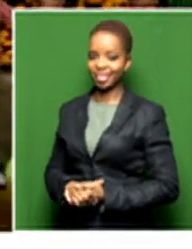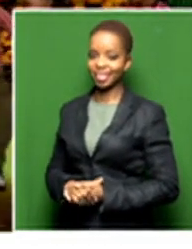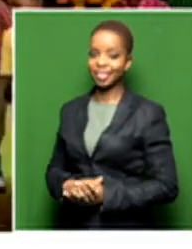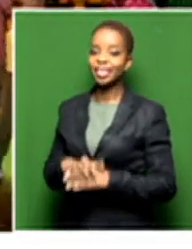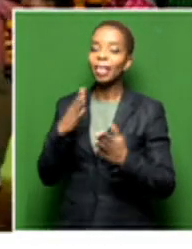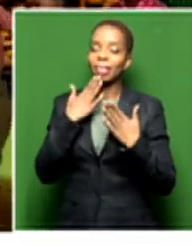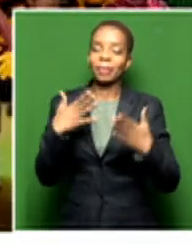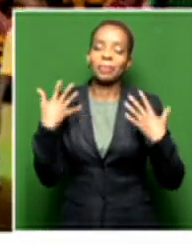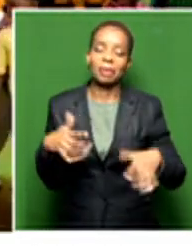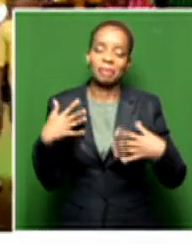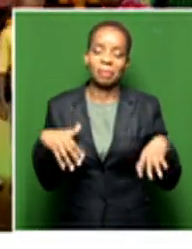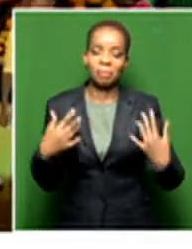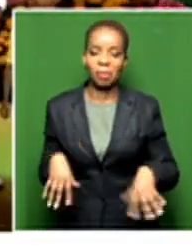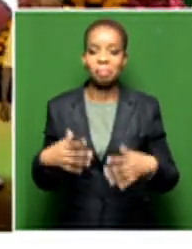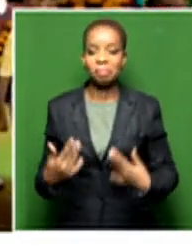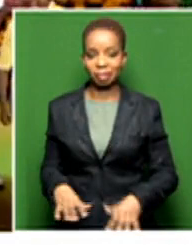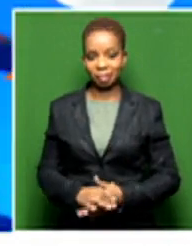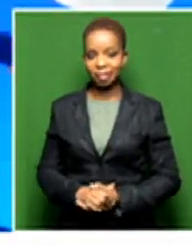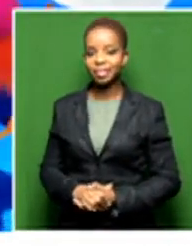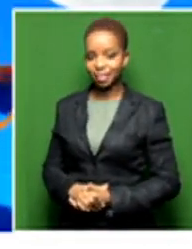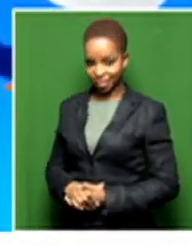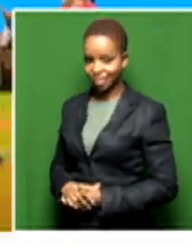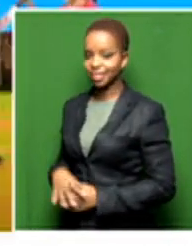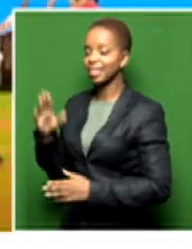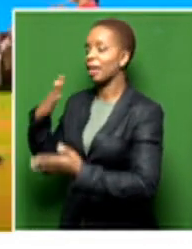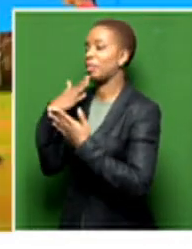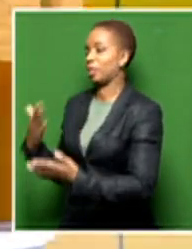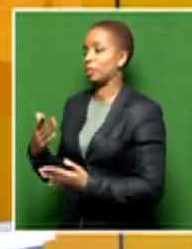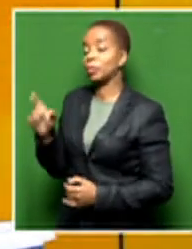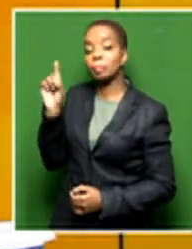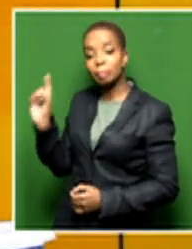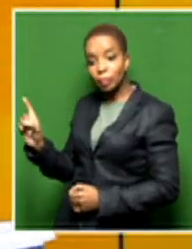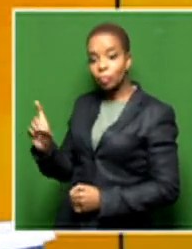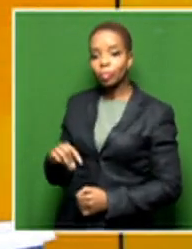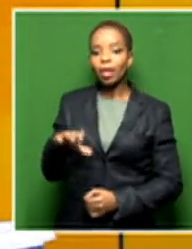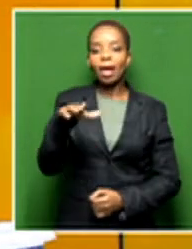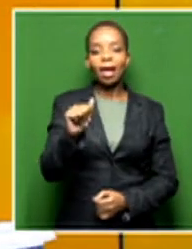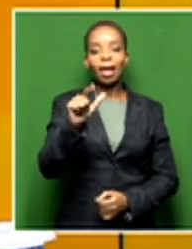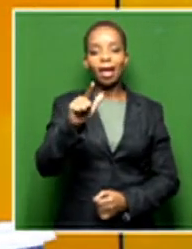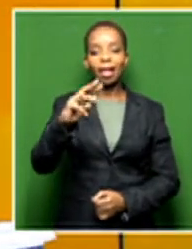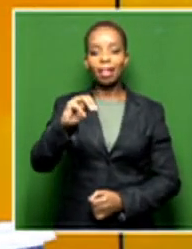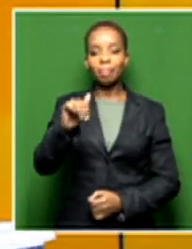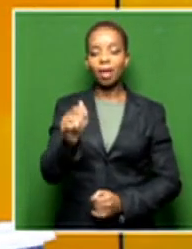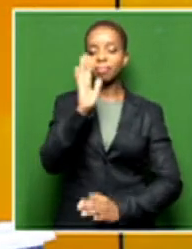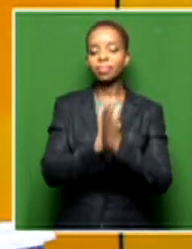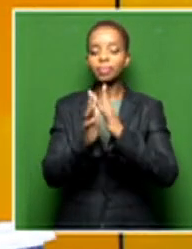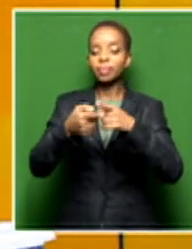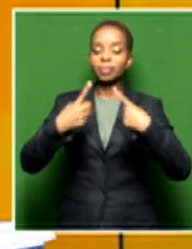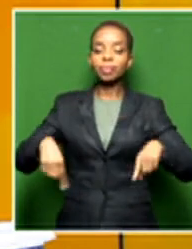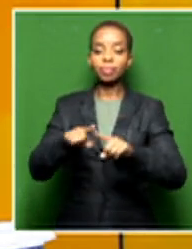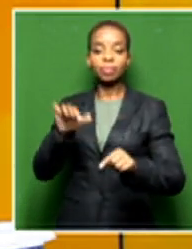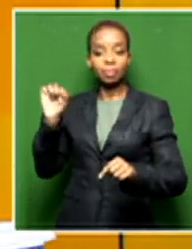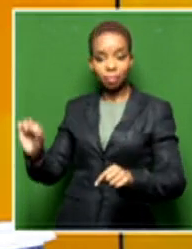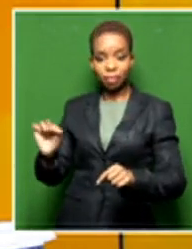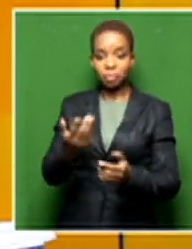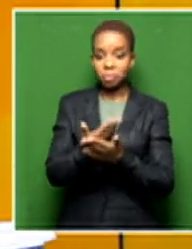Thank you very much. Good stuff. All right, that was Elmo talking to us about his adventures on Takalani Sesame with all his